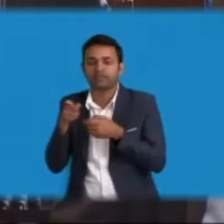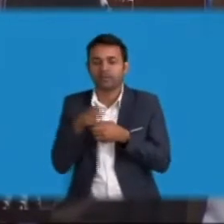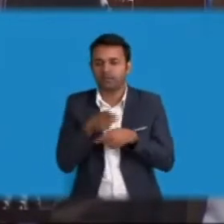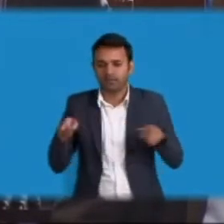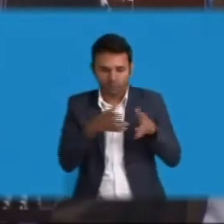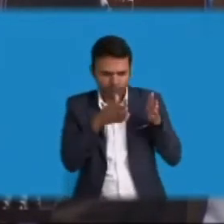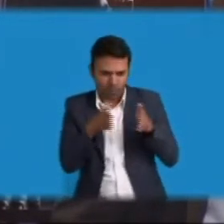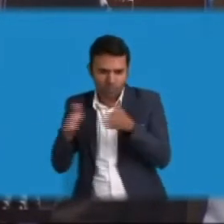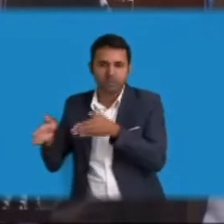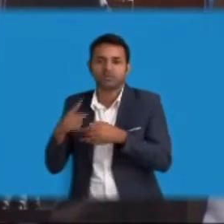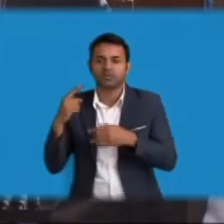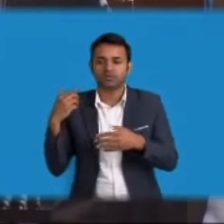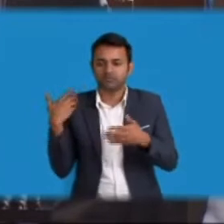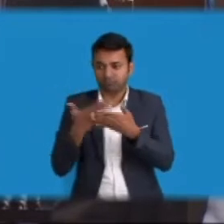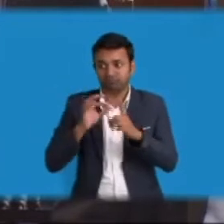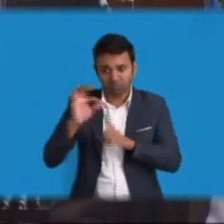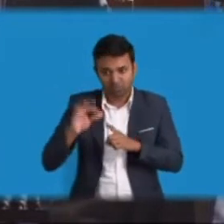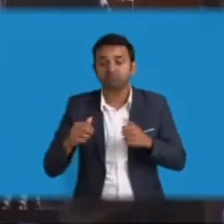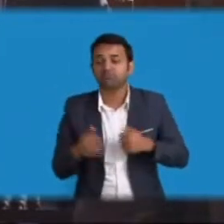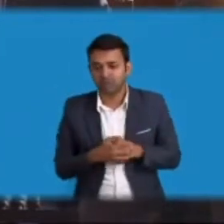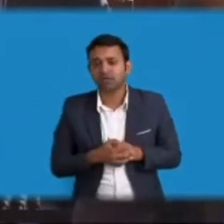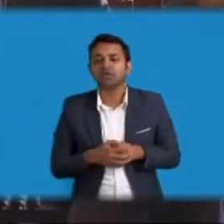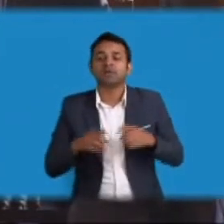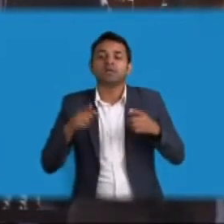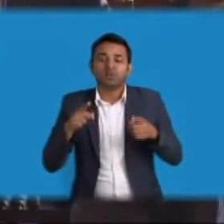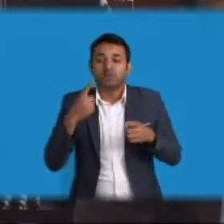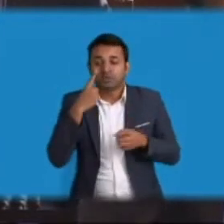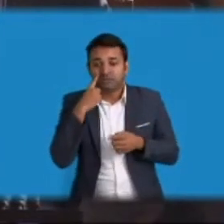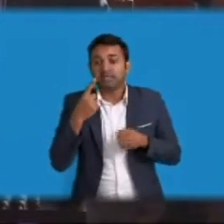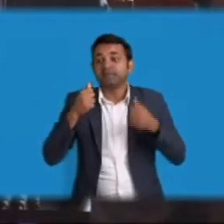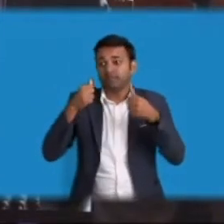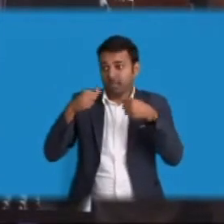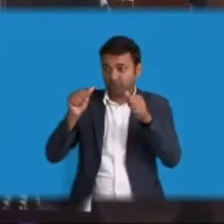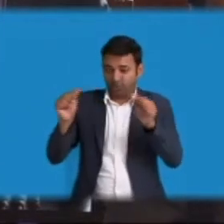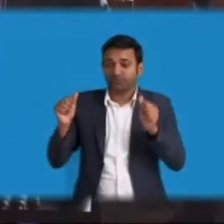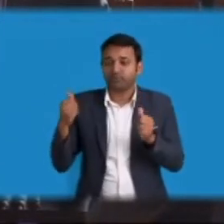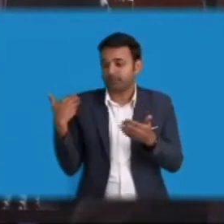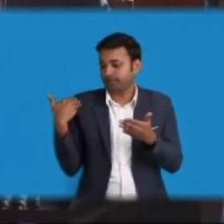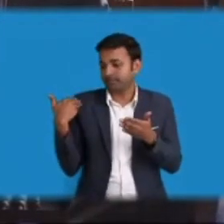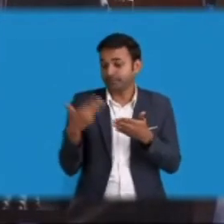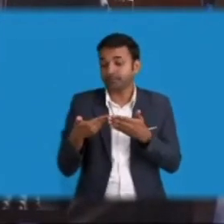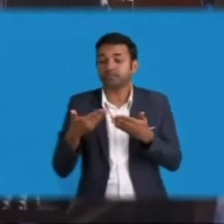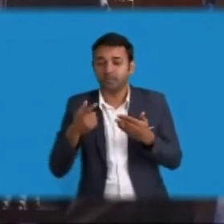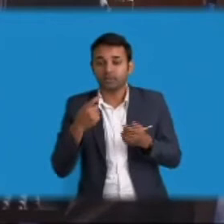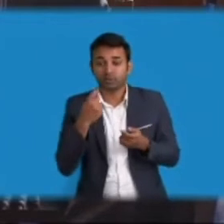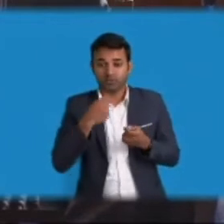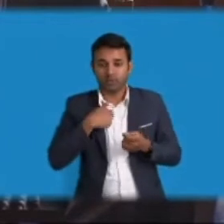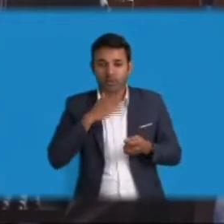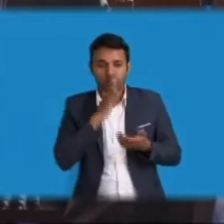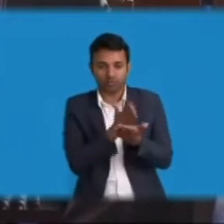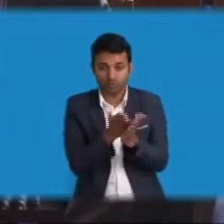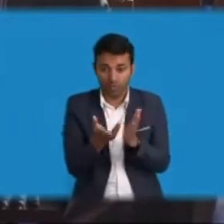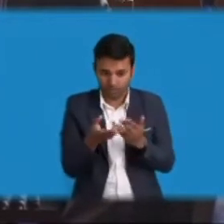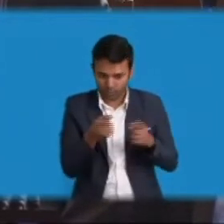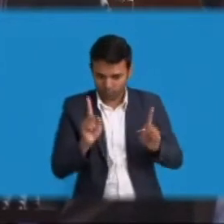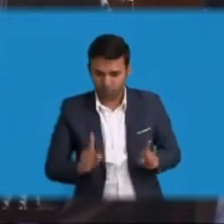result as indicated by the achievements that I am about to document for this August House are greater amenities and services for